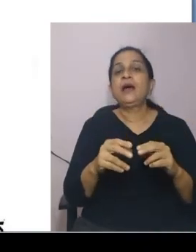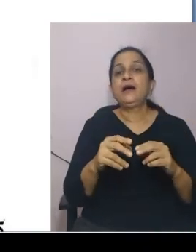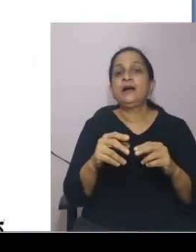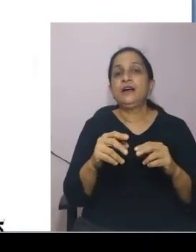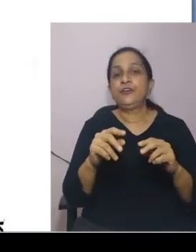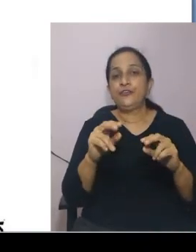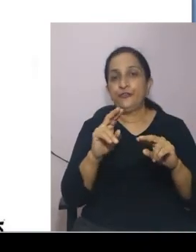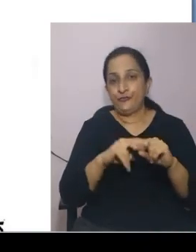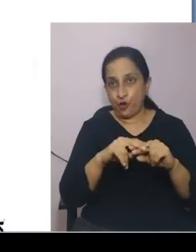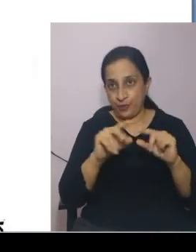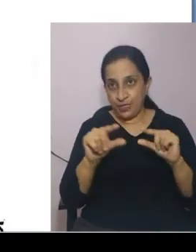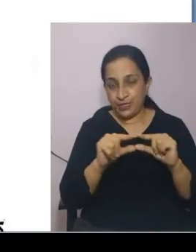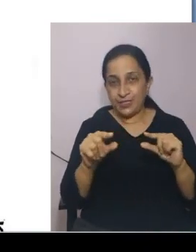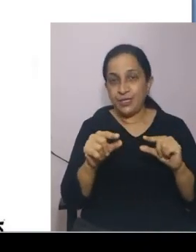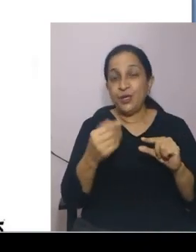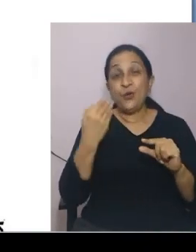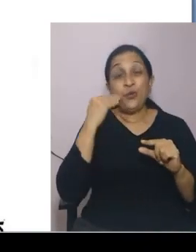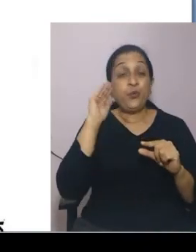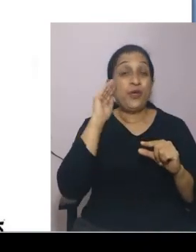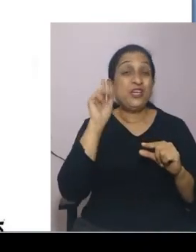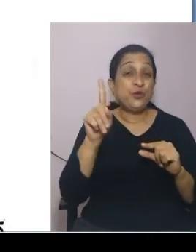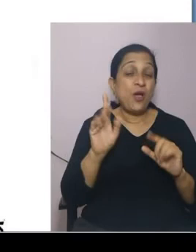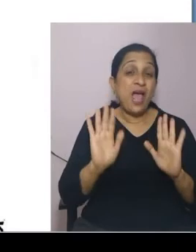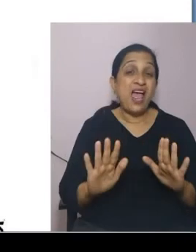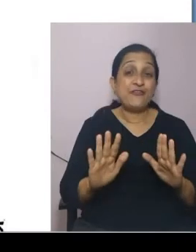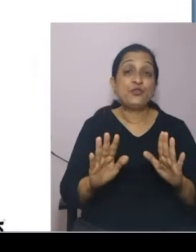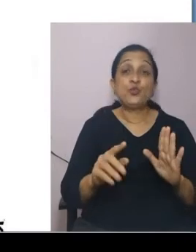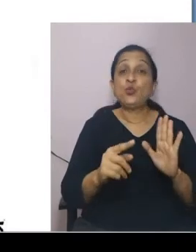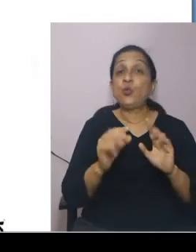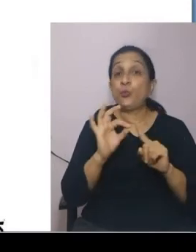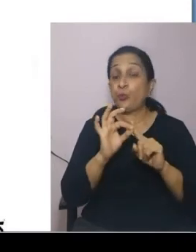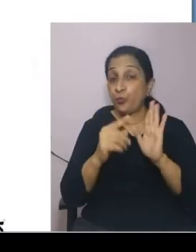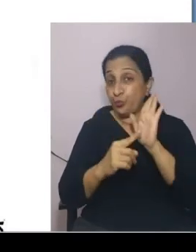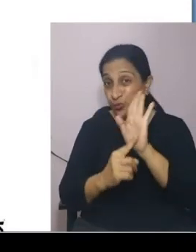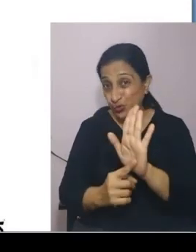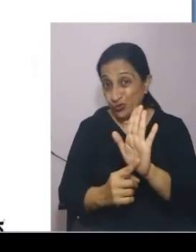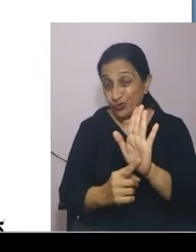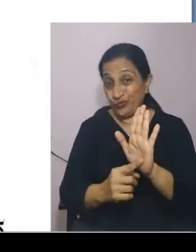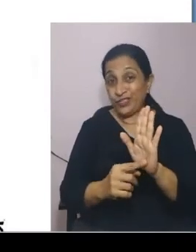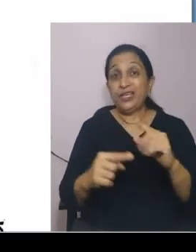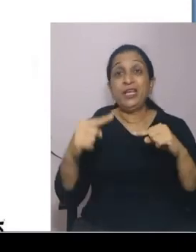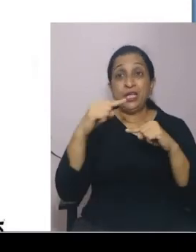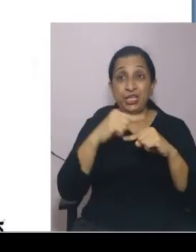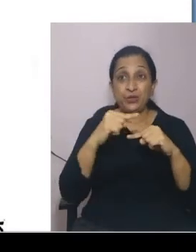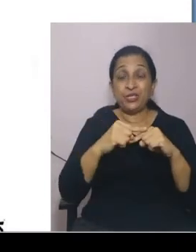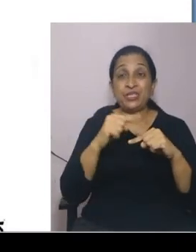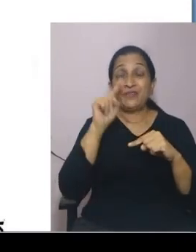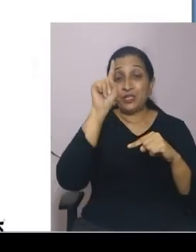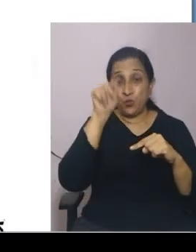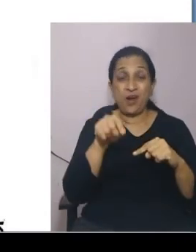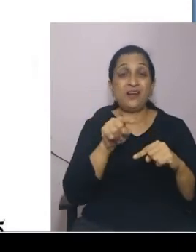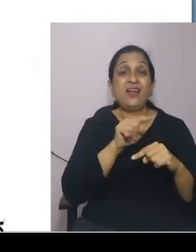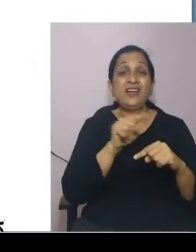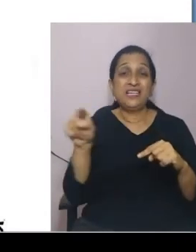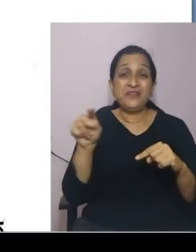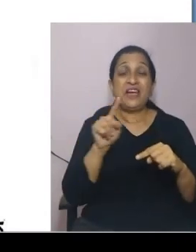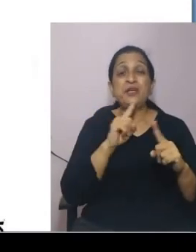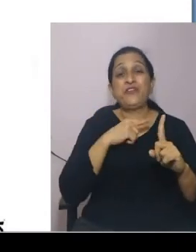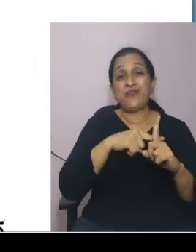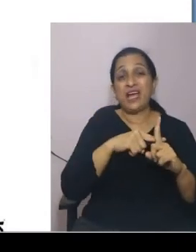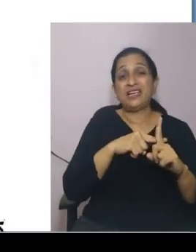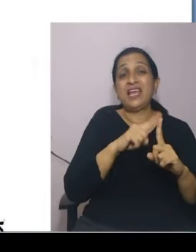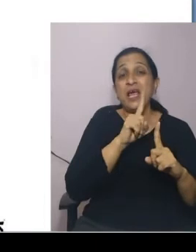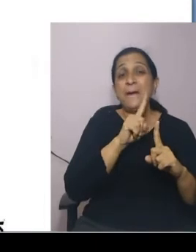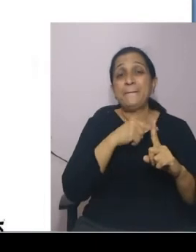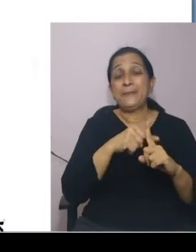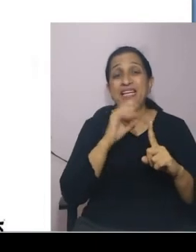function, how to prove that. Whenever you get equation to prove like this, and you get either 1 plus sin theta, 1 minus sin theta, or 1